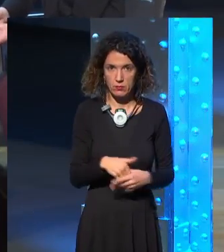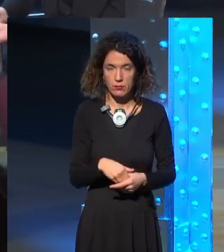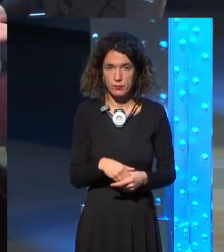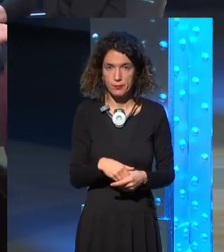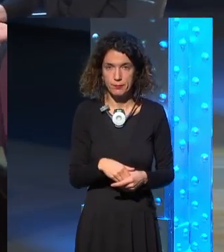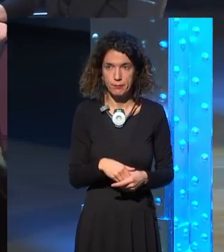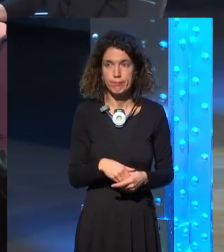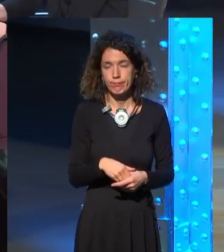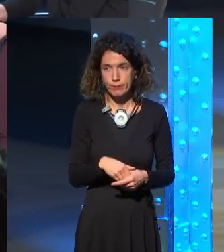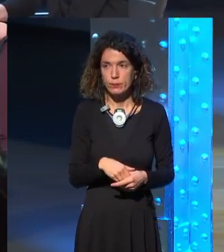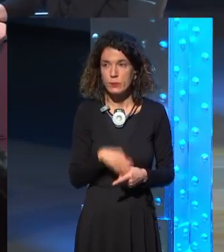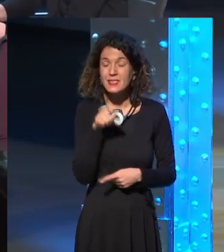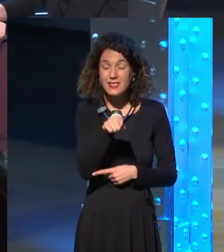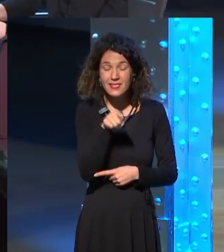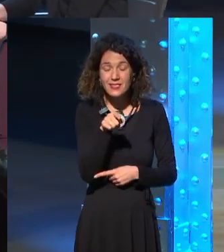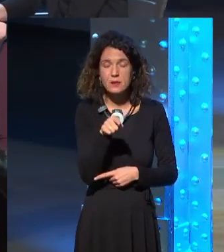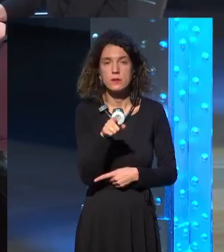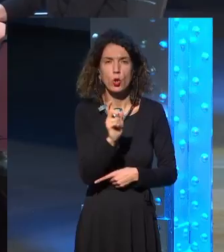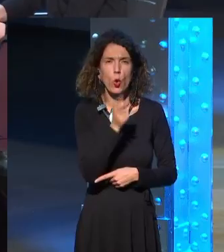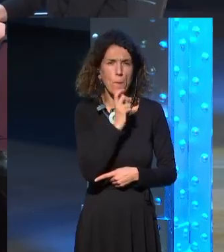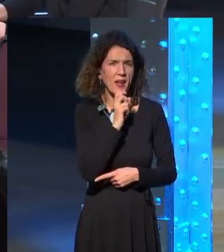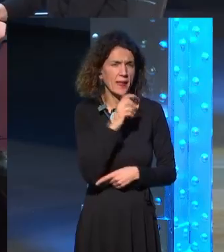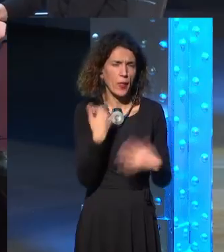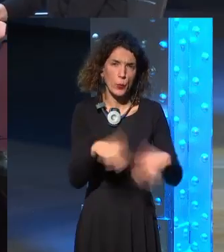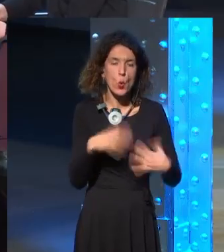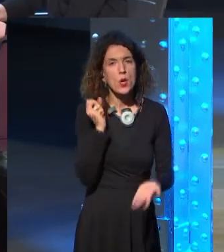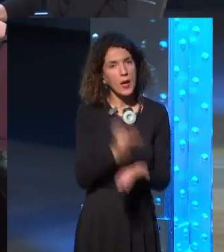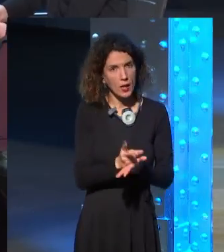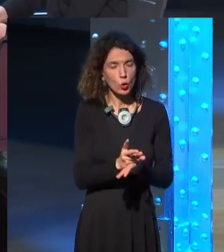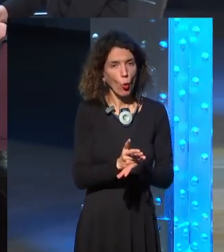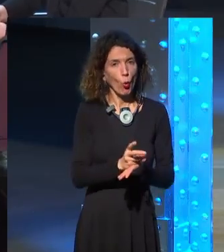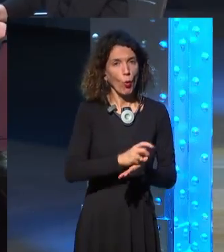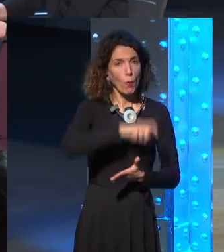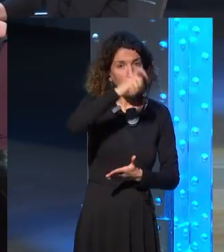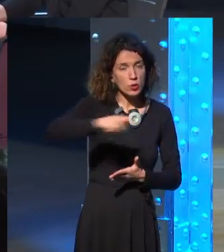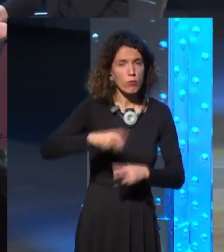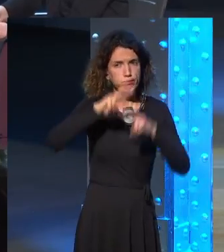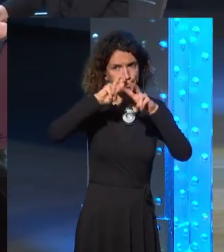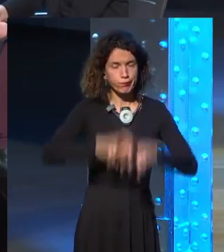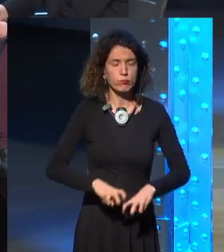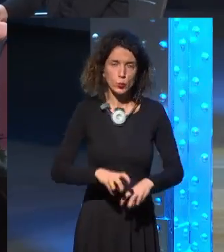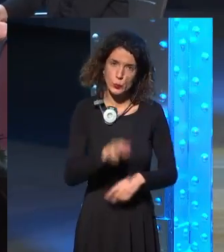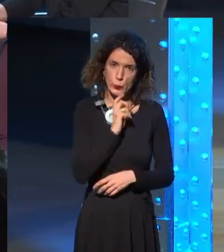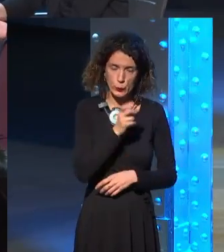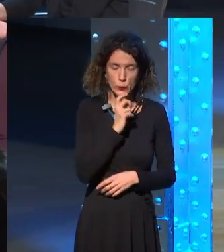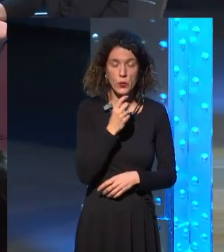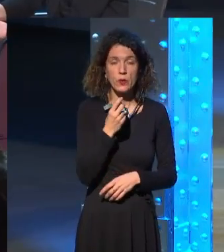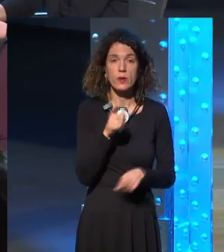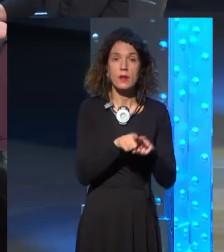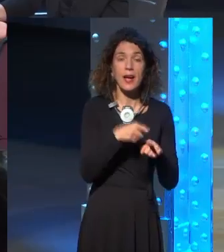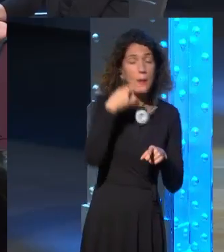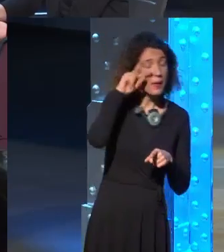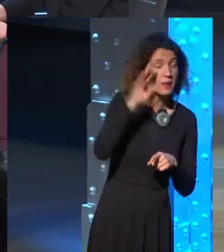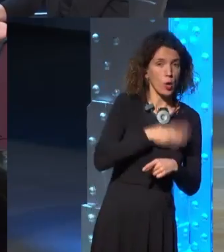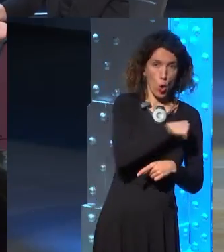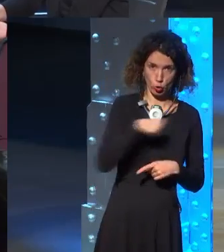and this is one of the complexities and challenges with happiness research, is that we can see there is a difference between the experiencing self,